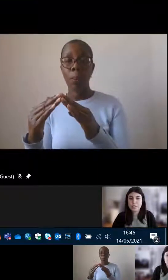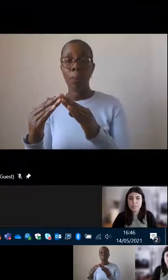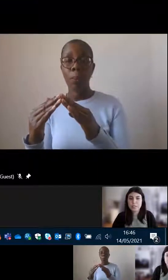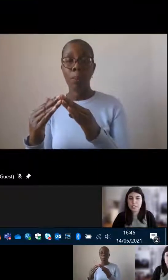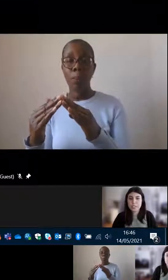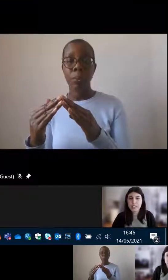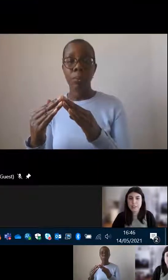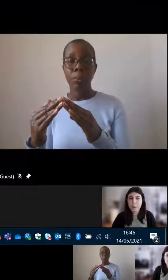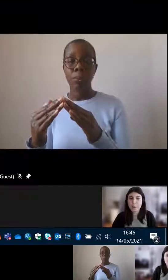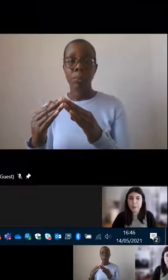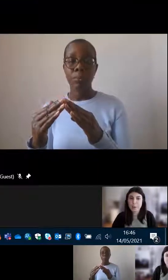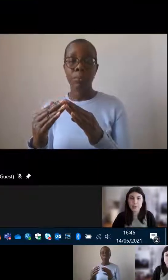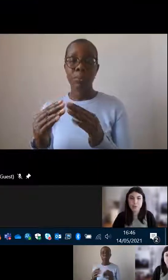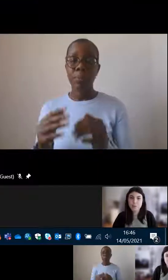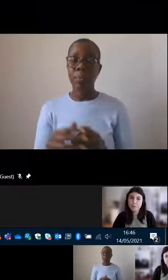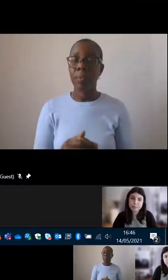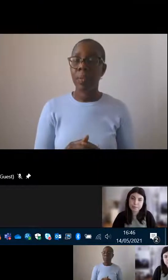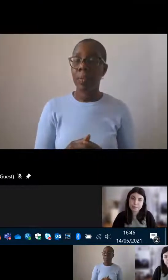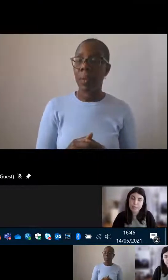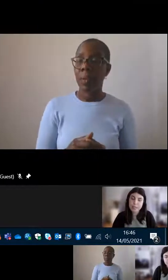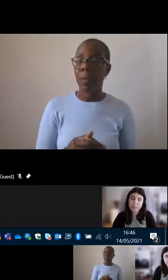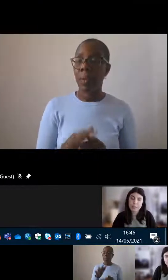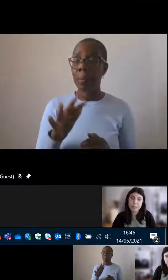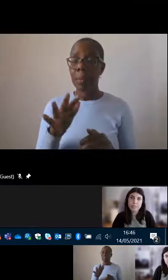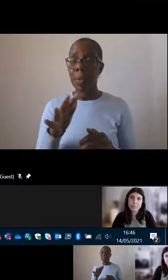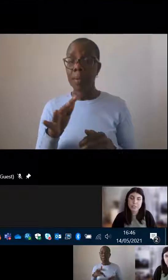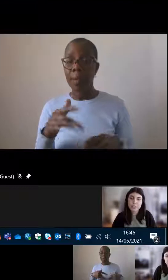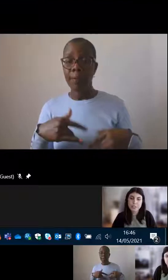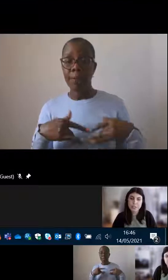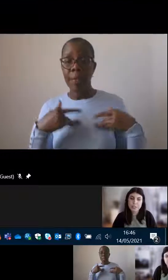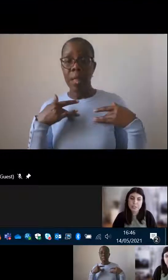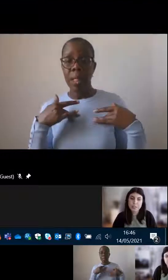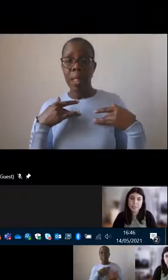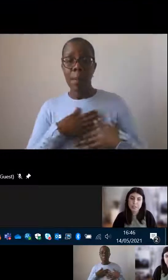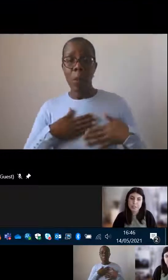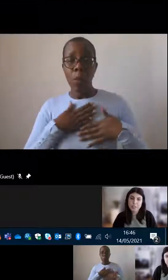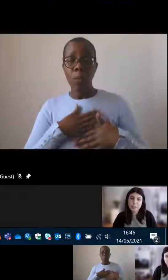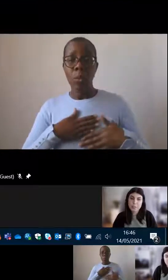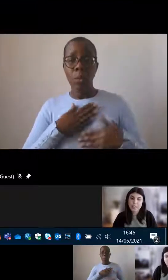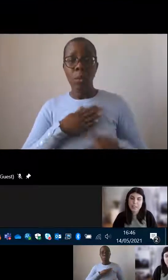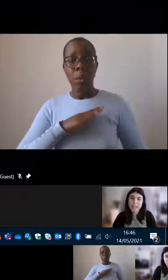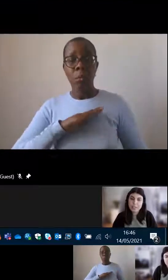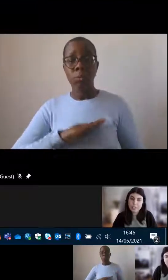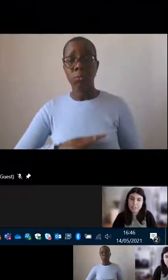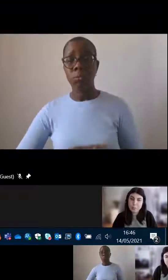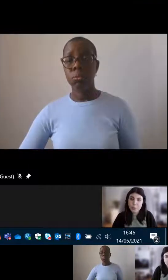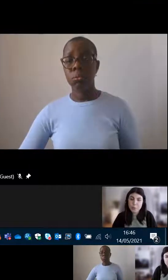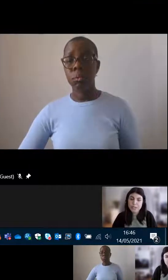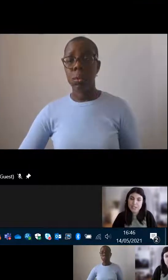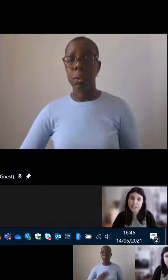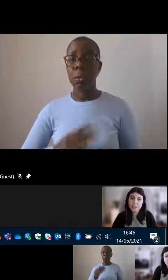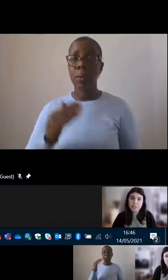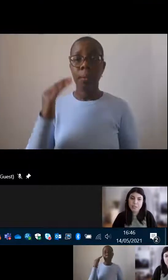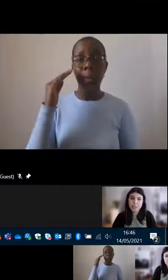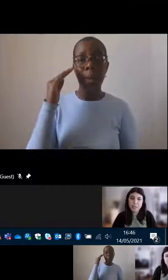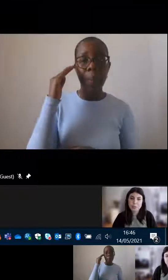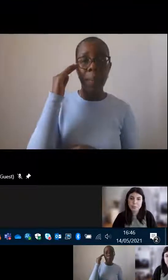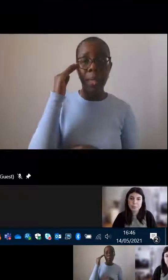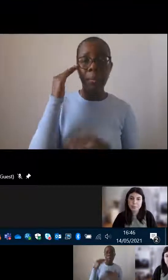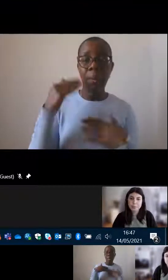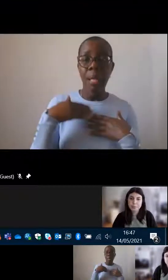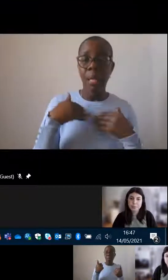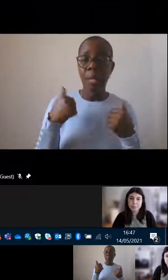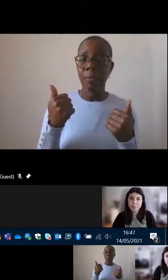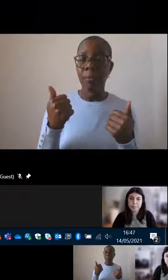might be feeling low in mood. You might be suffering with your mental health, poor mental health.